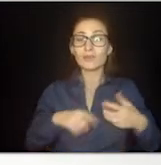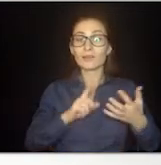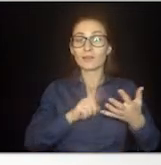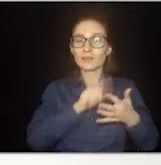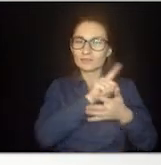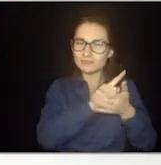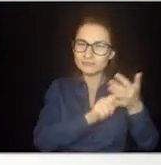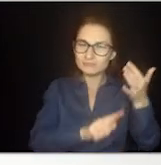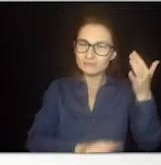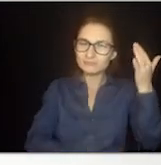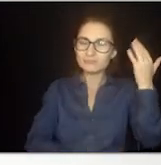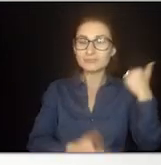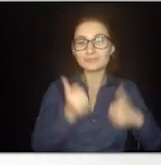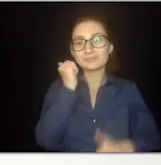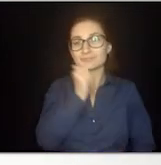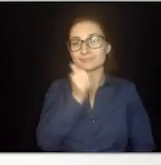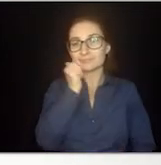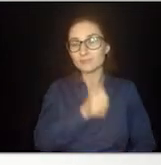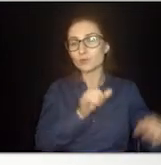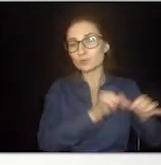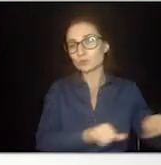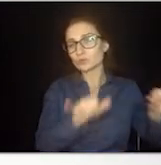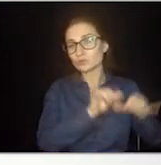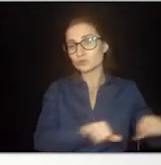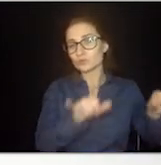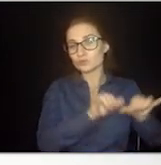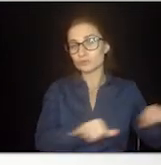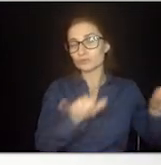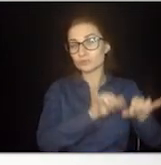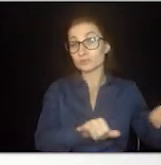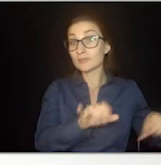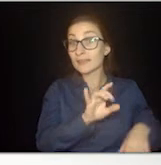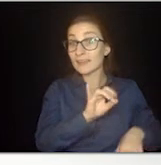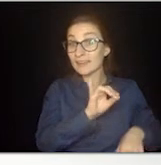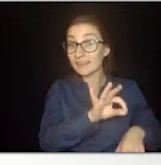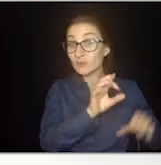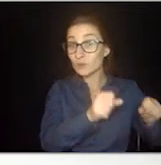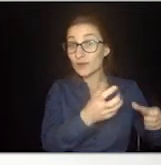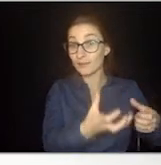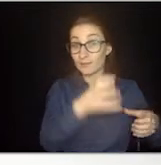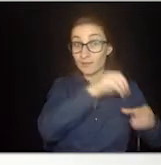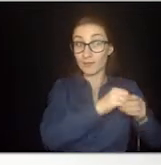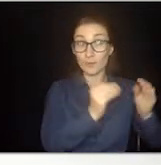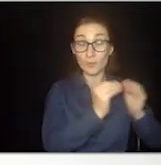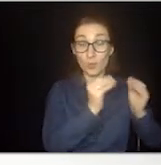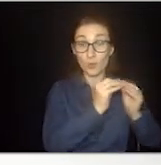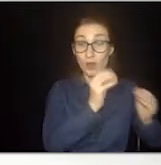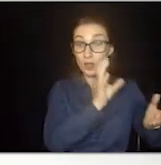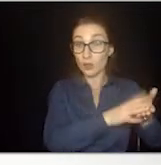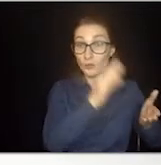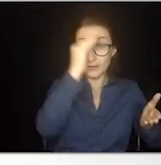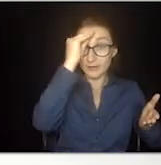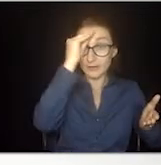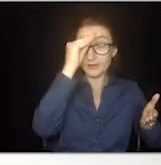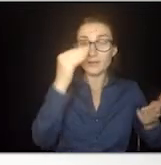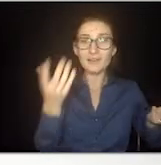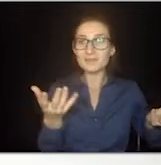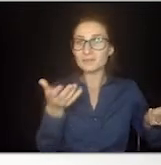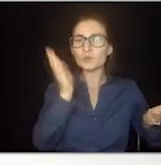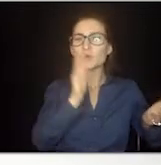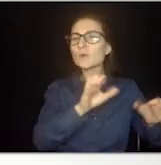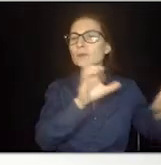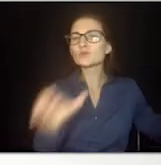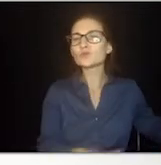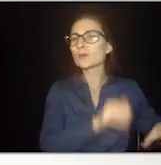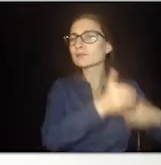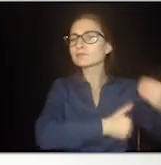diapering, changing, those kinds of things that are everyday routines. If you can build some learning into those pieces, you're